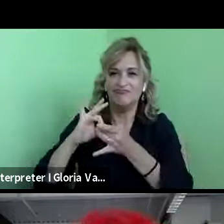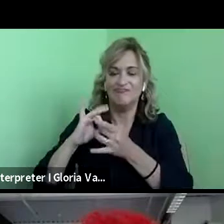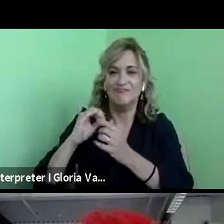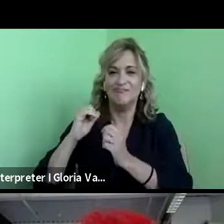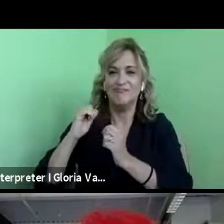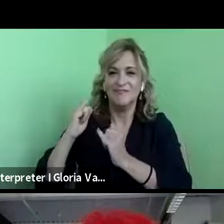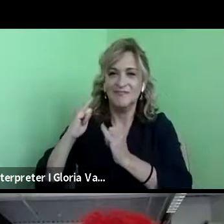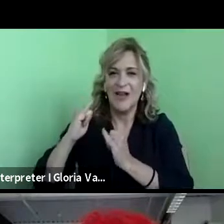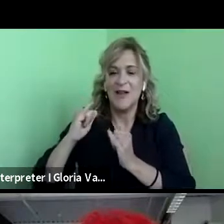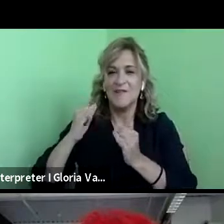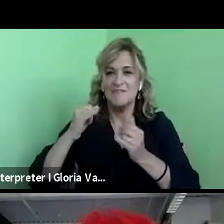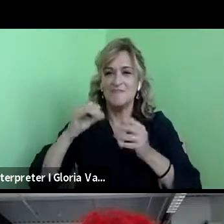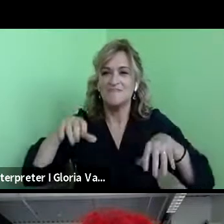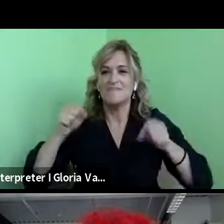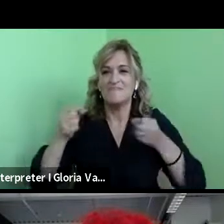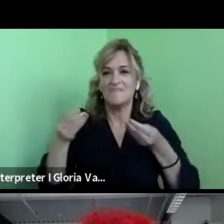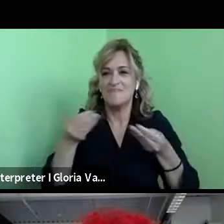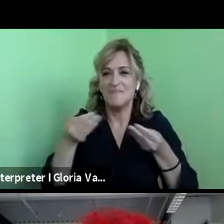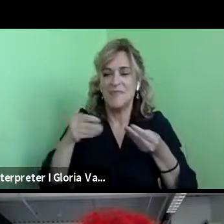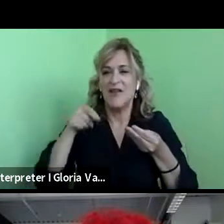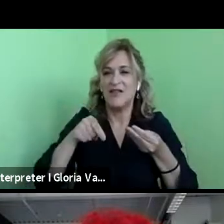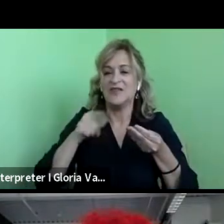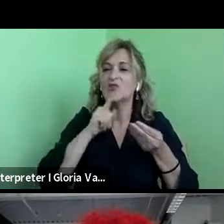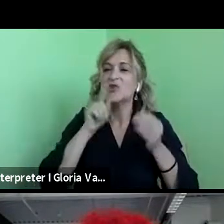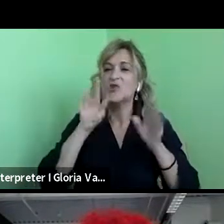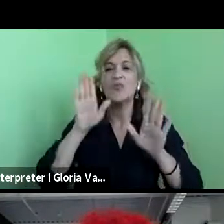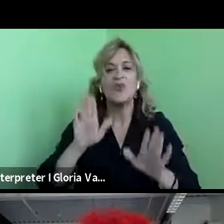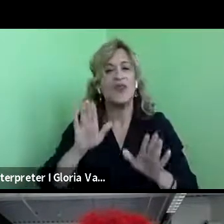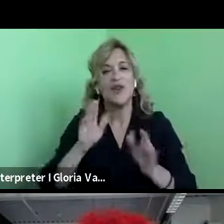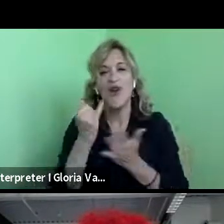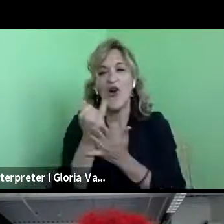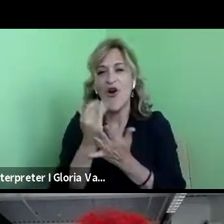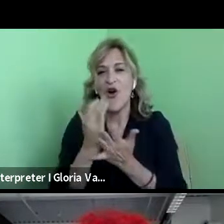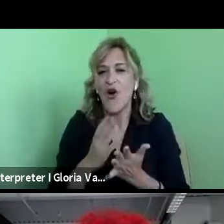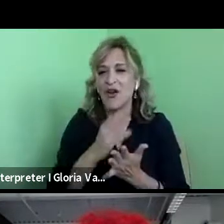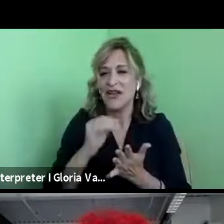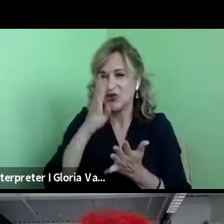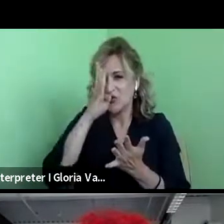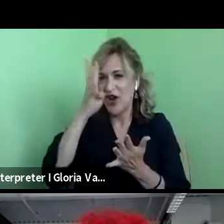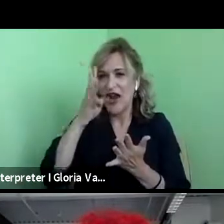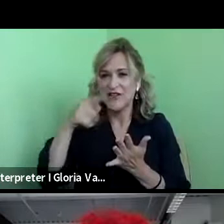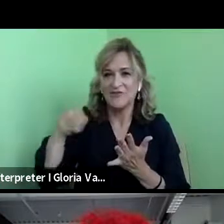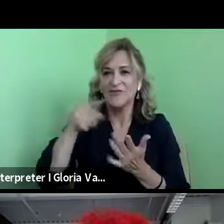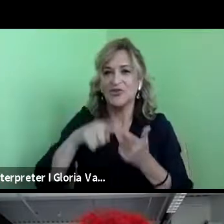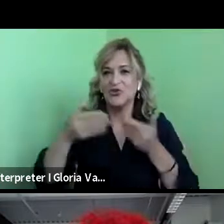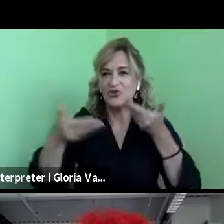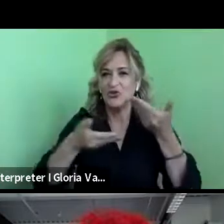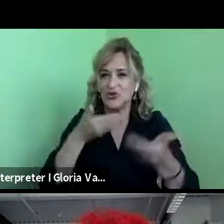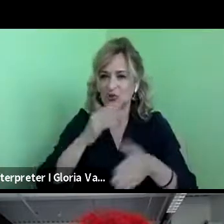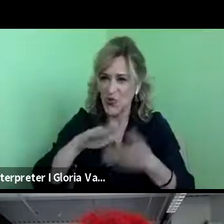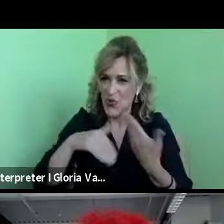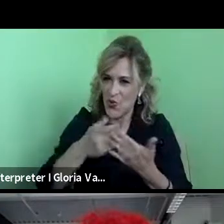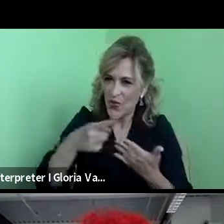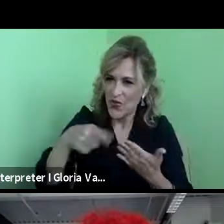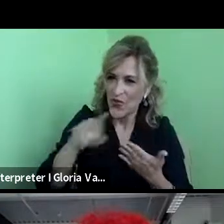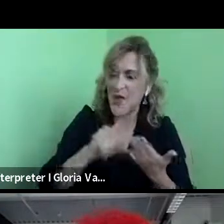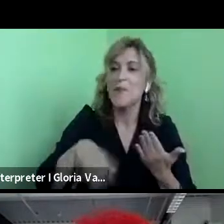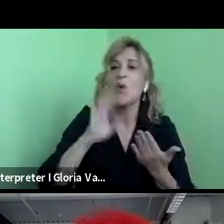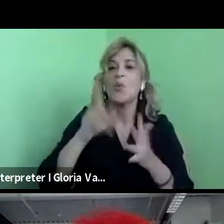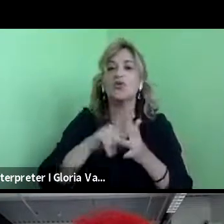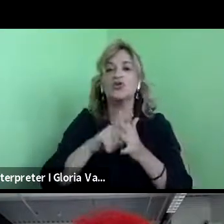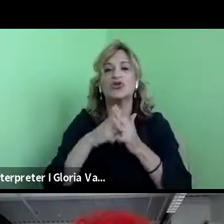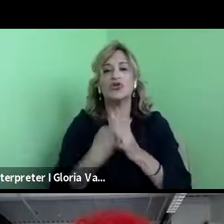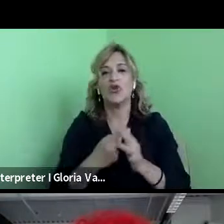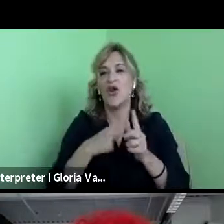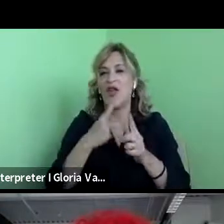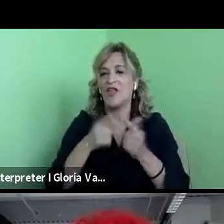this conversation, brilliant artists and creators, to introduce themselves, and then we'll get started and jump into